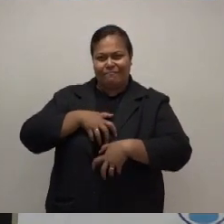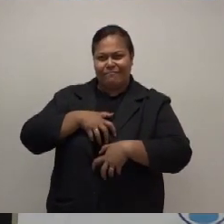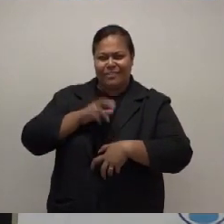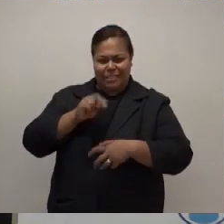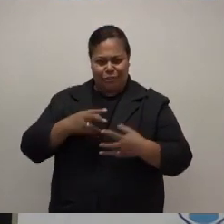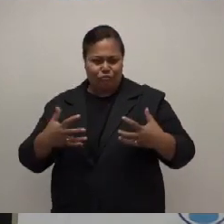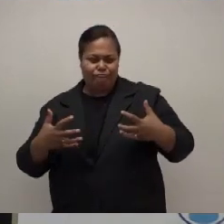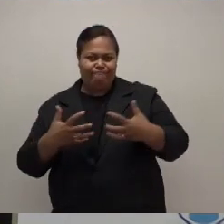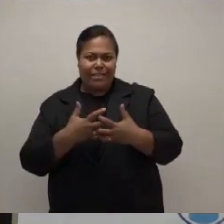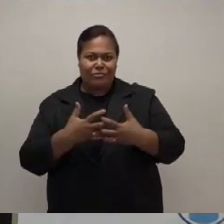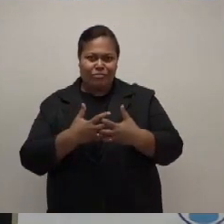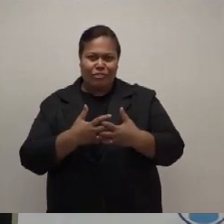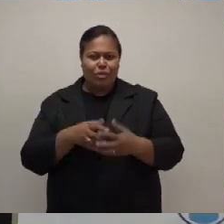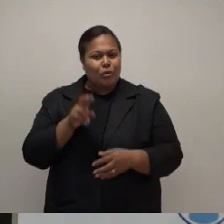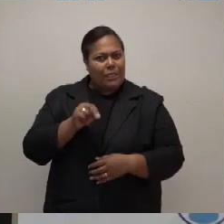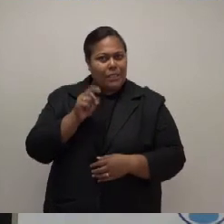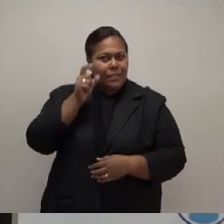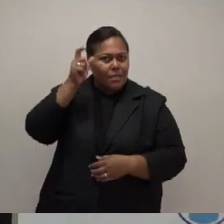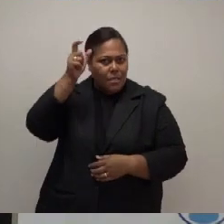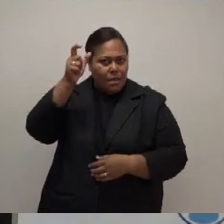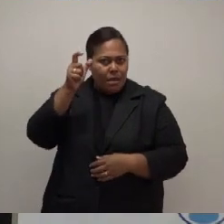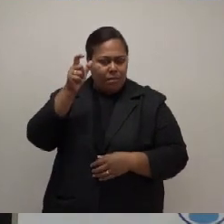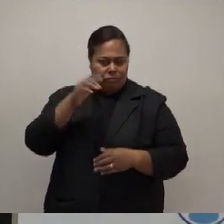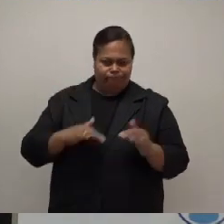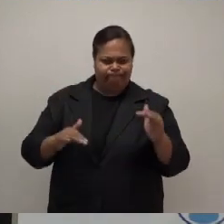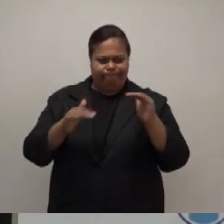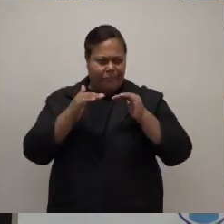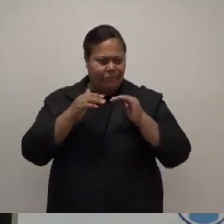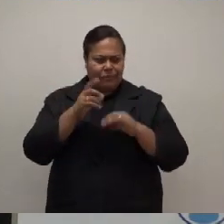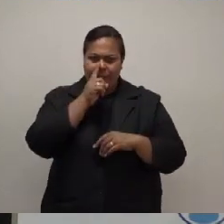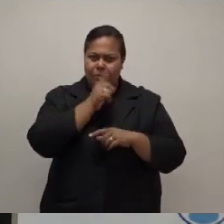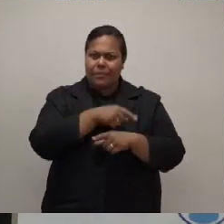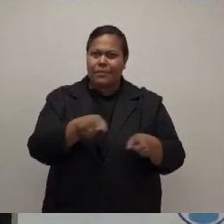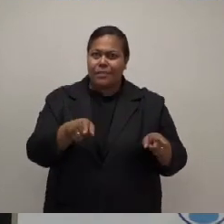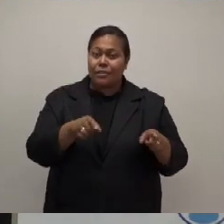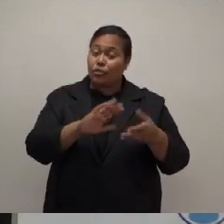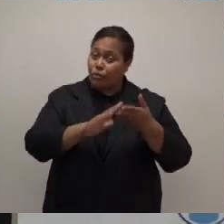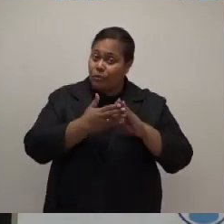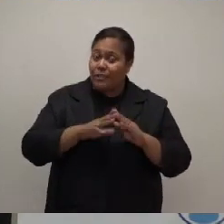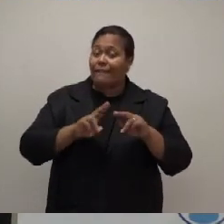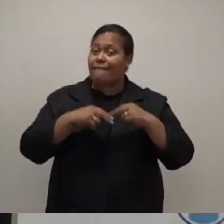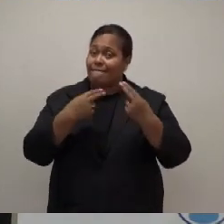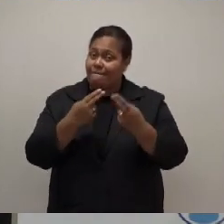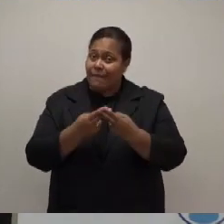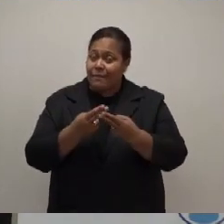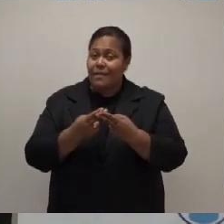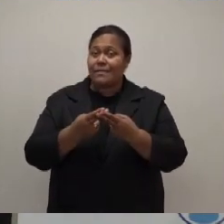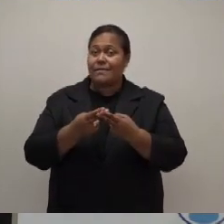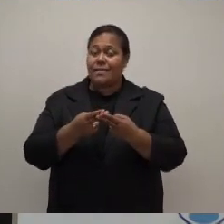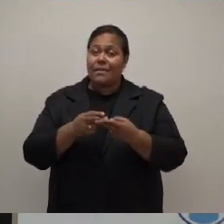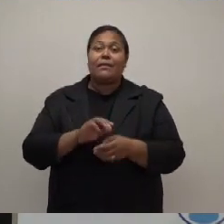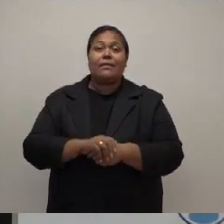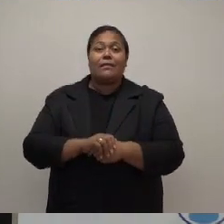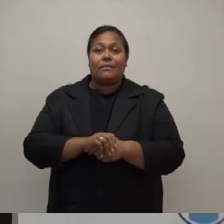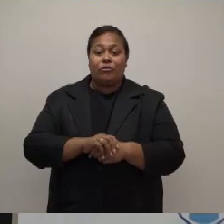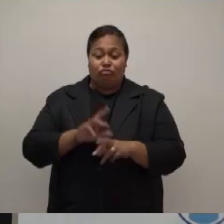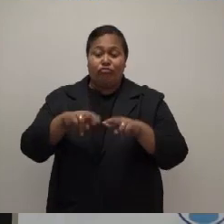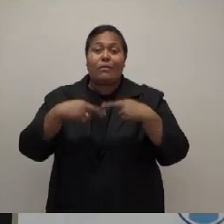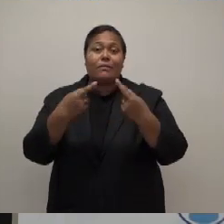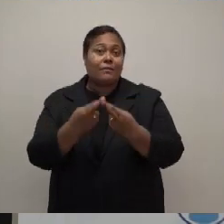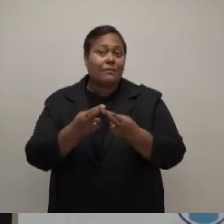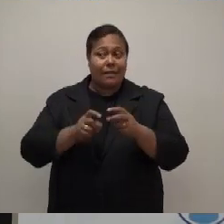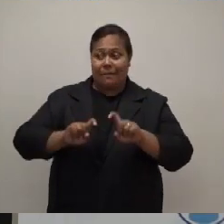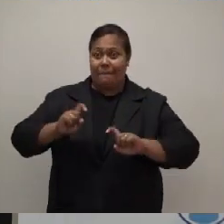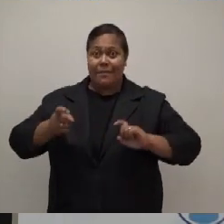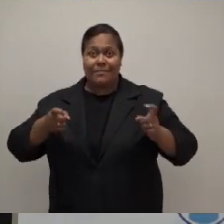new standard of care among our people for their communities, their families, their relatives, neighbors, and especially